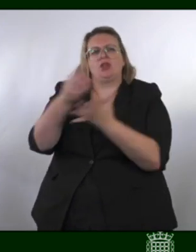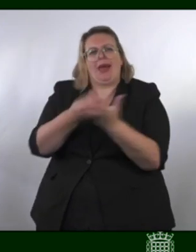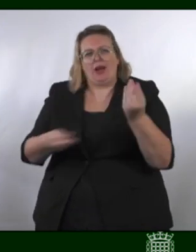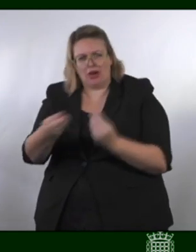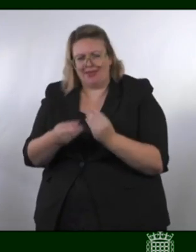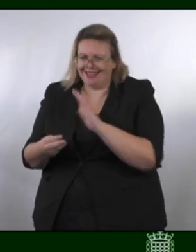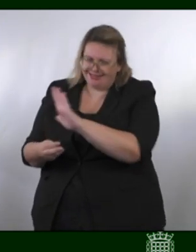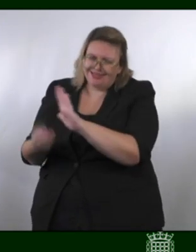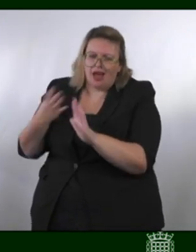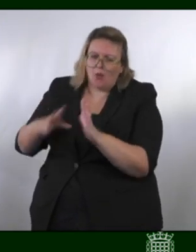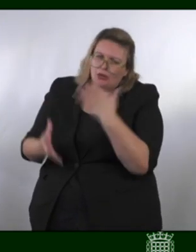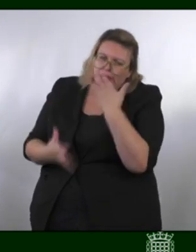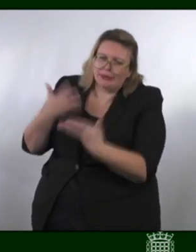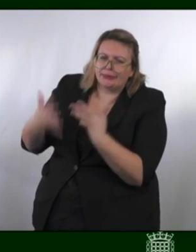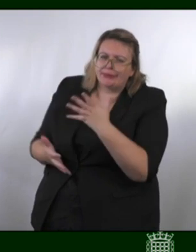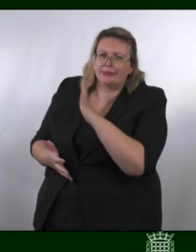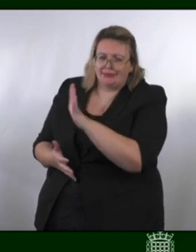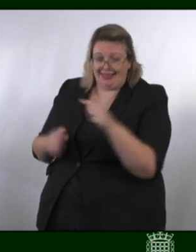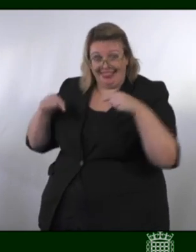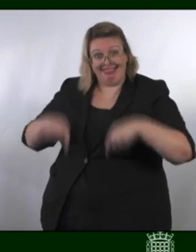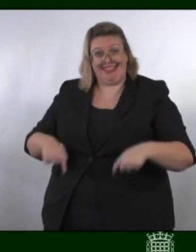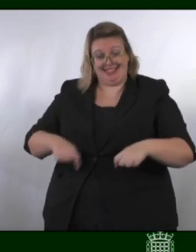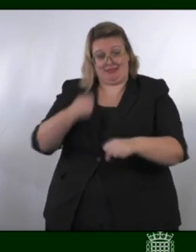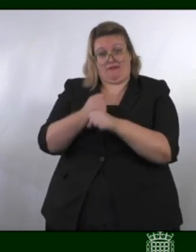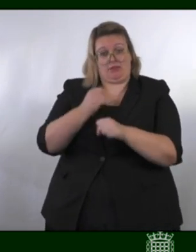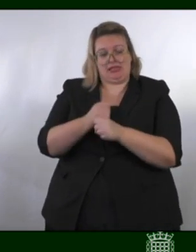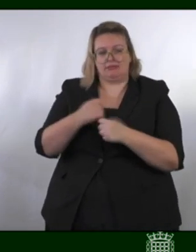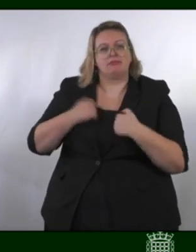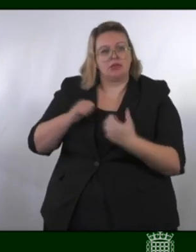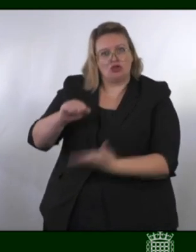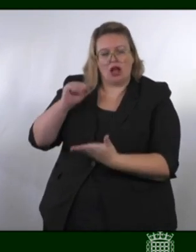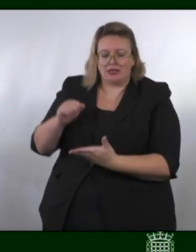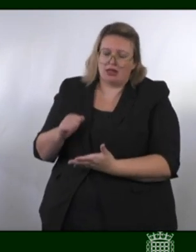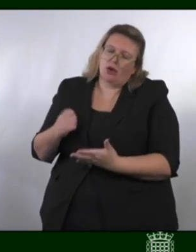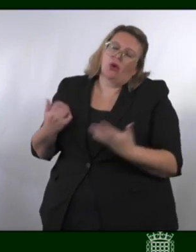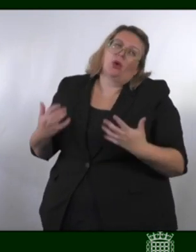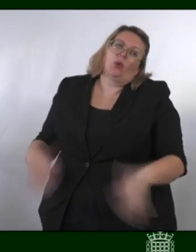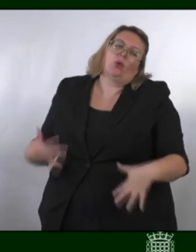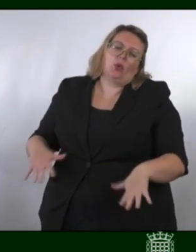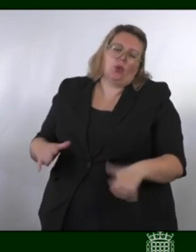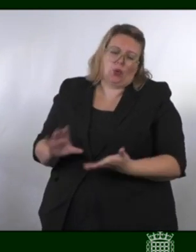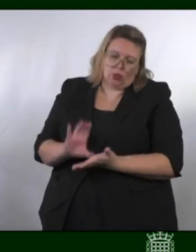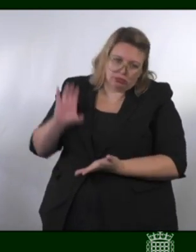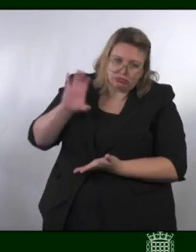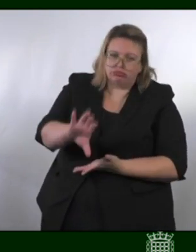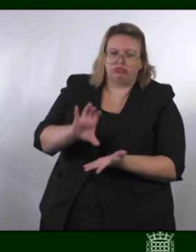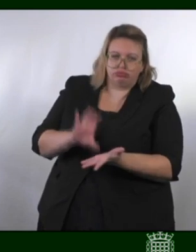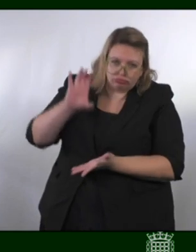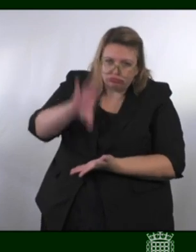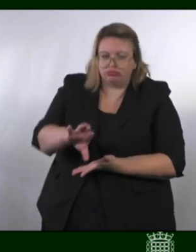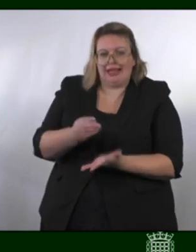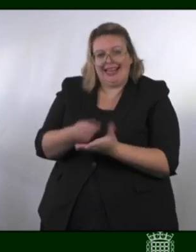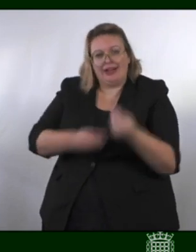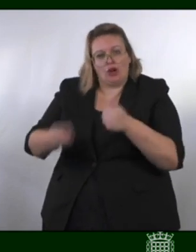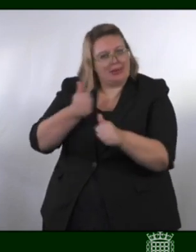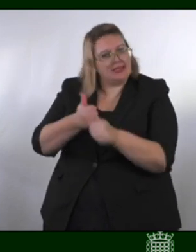that this government and the Chancellor have provided an unprecedented package of economic support over